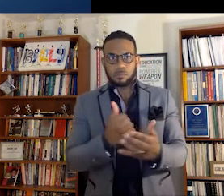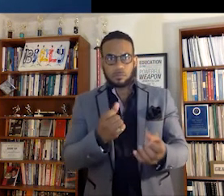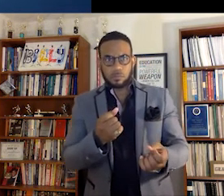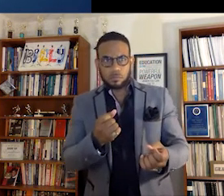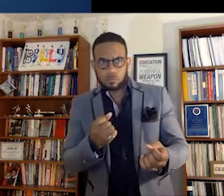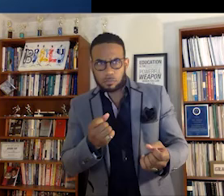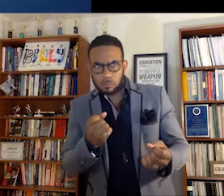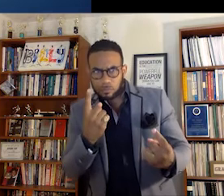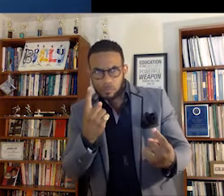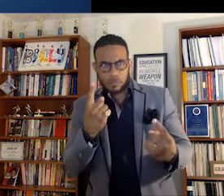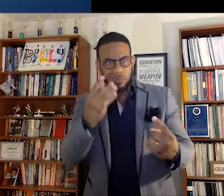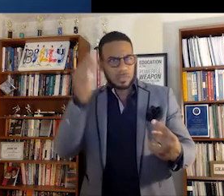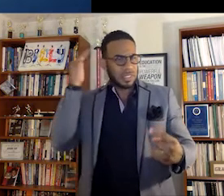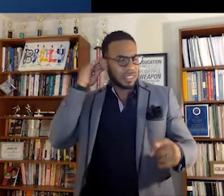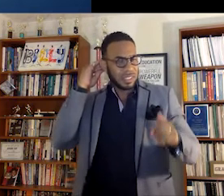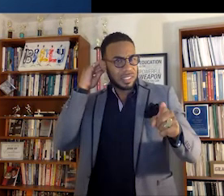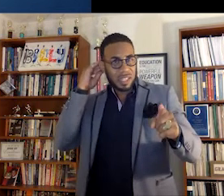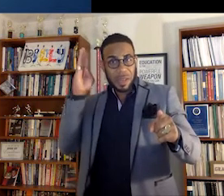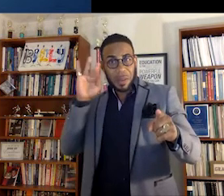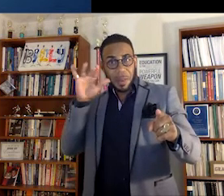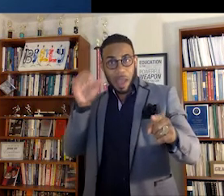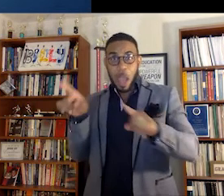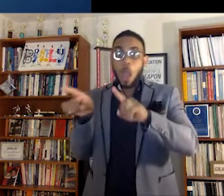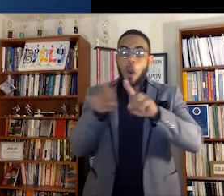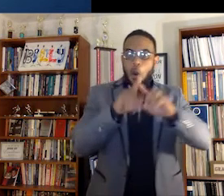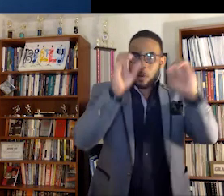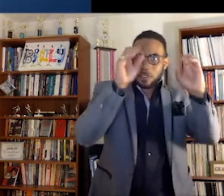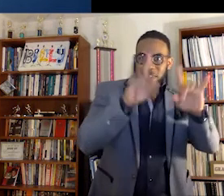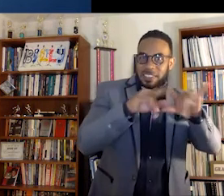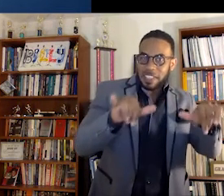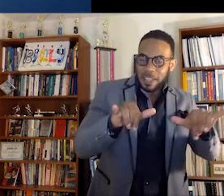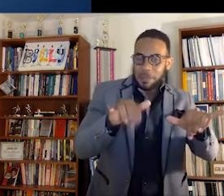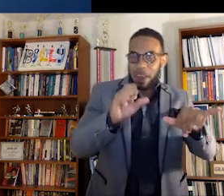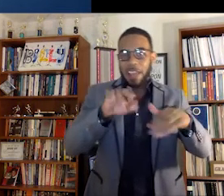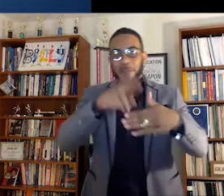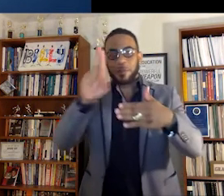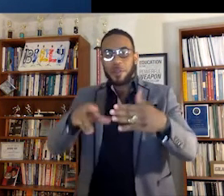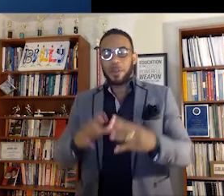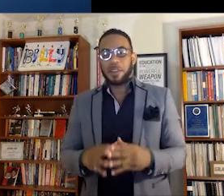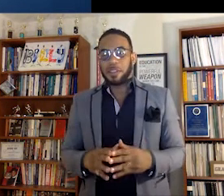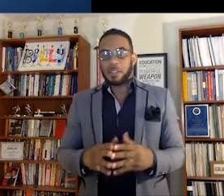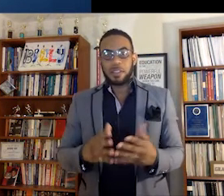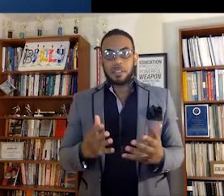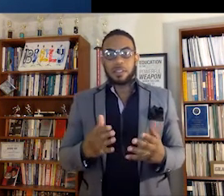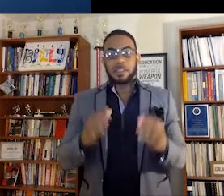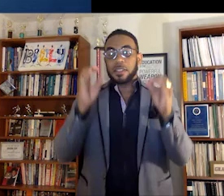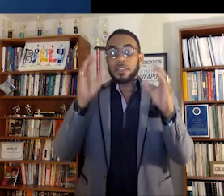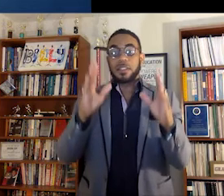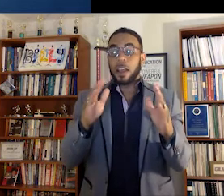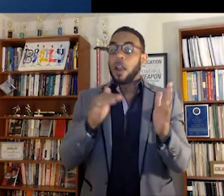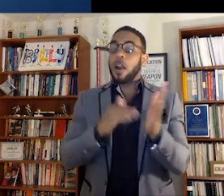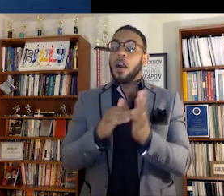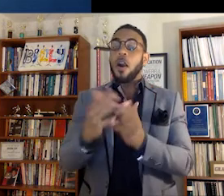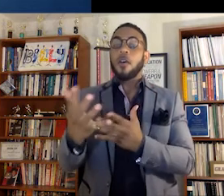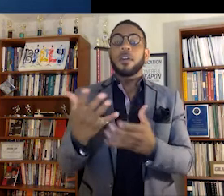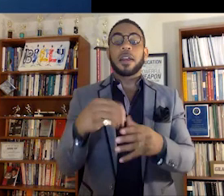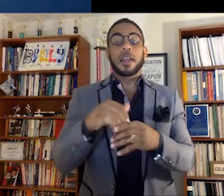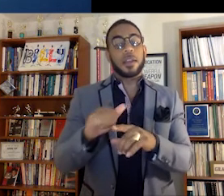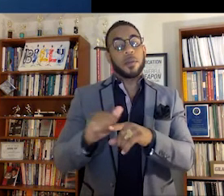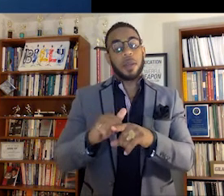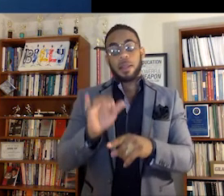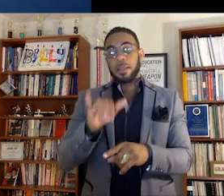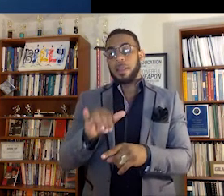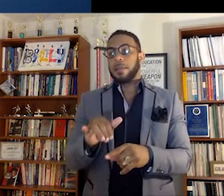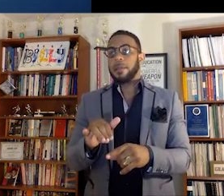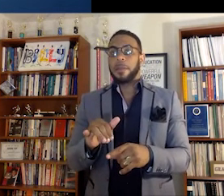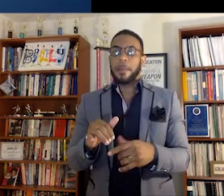these biases, so have their teachers. And so as a result, teachers often engage in practices